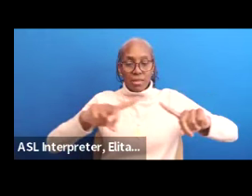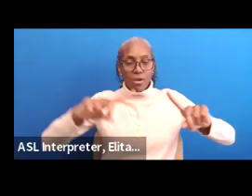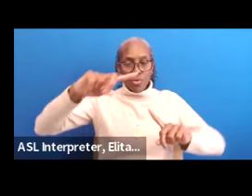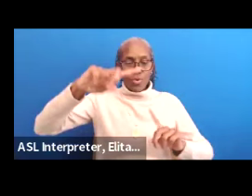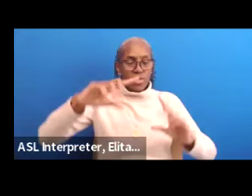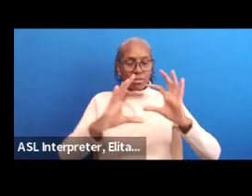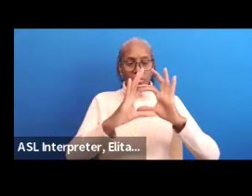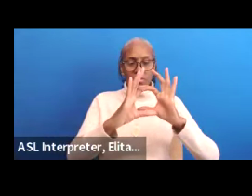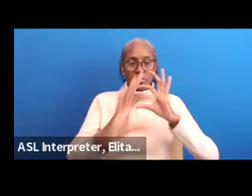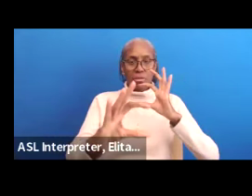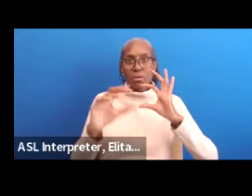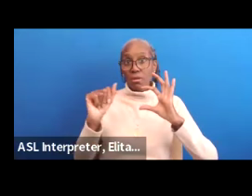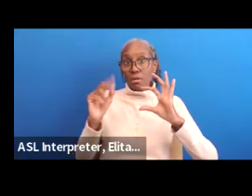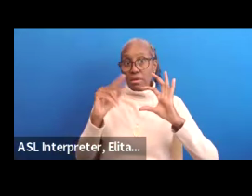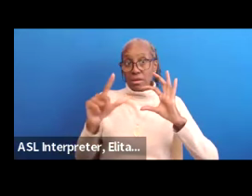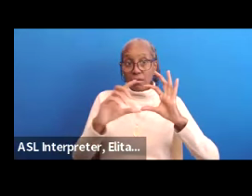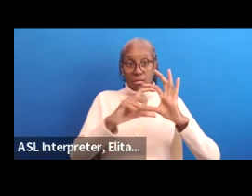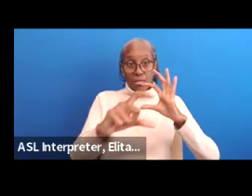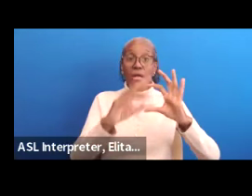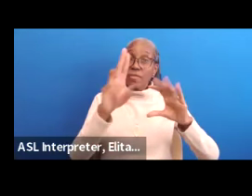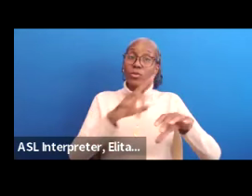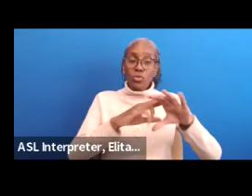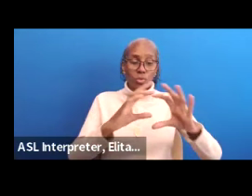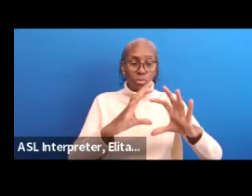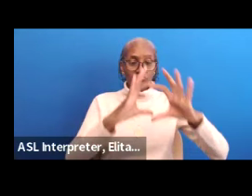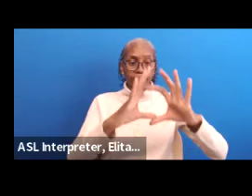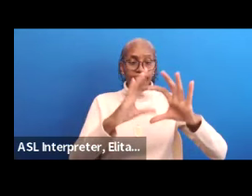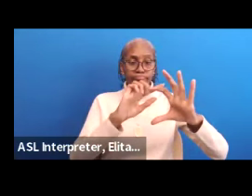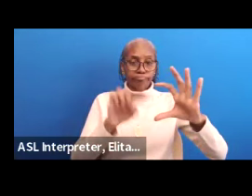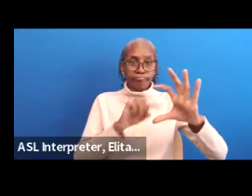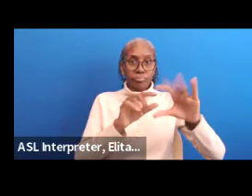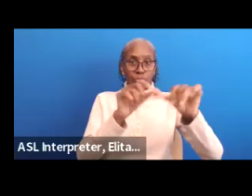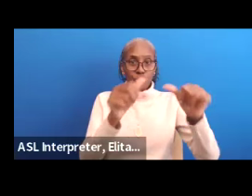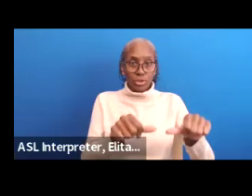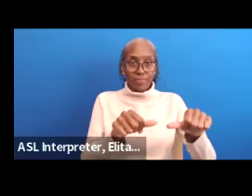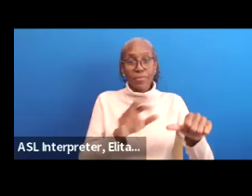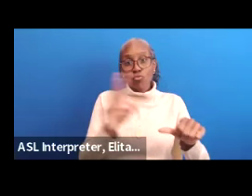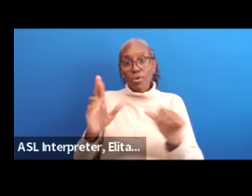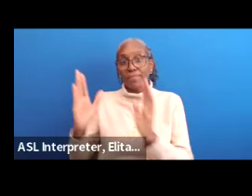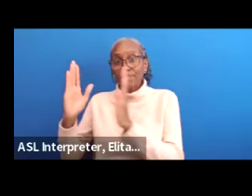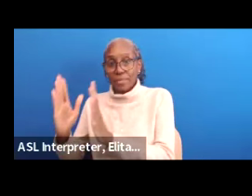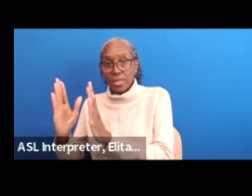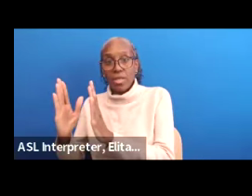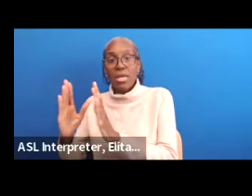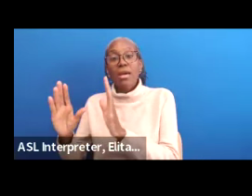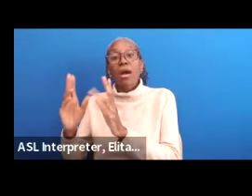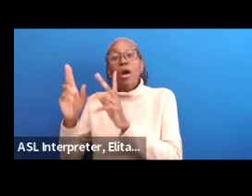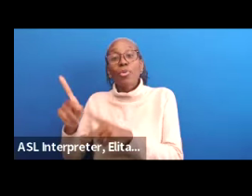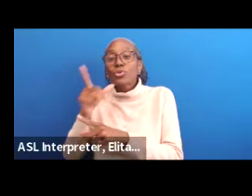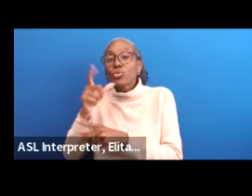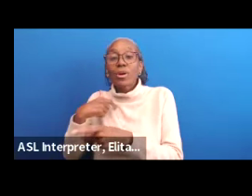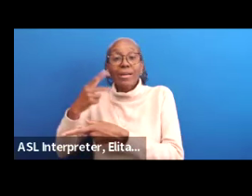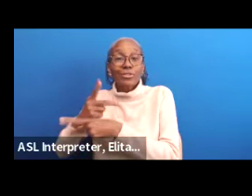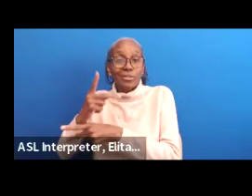spinal canal, and that's a normal spinal canal. The image on the right is of a patient I took care